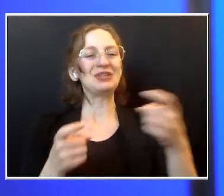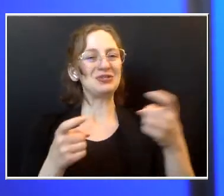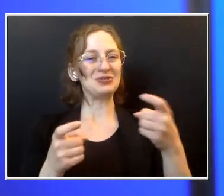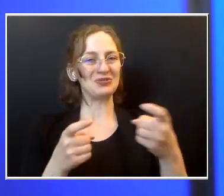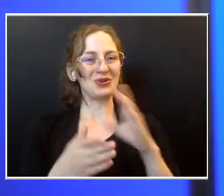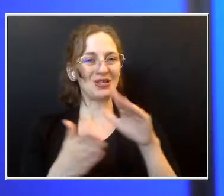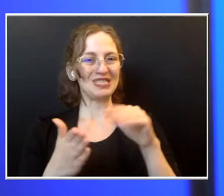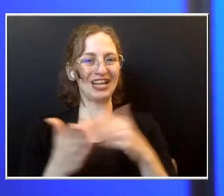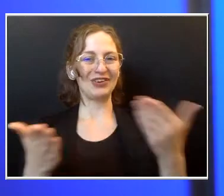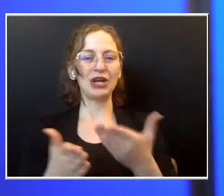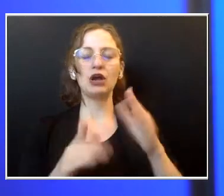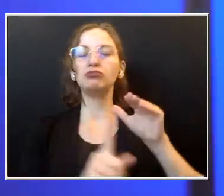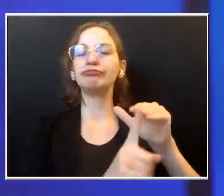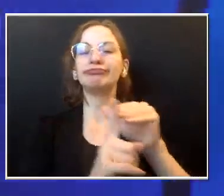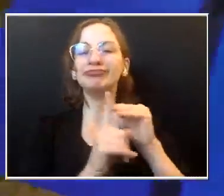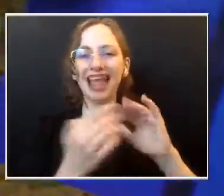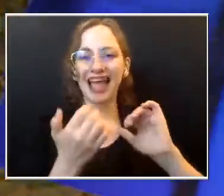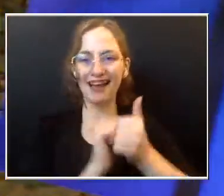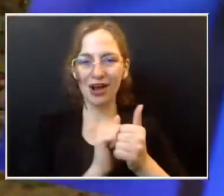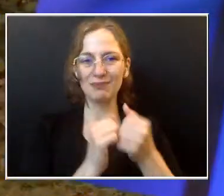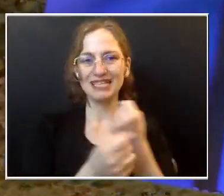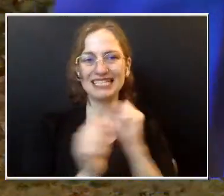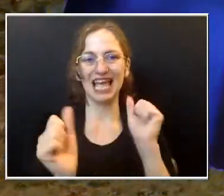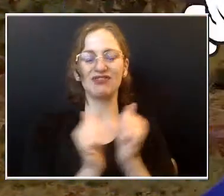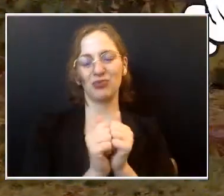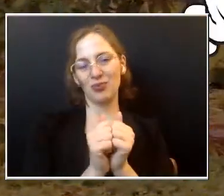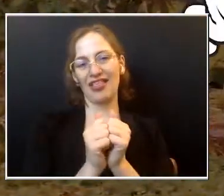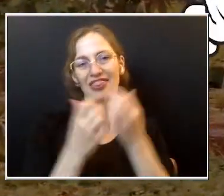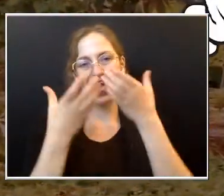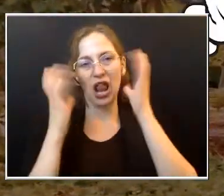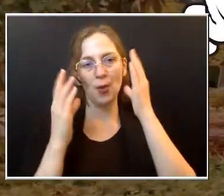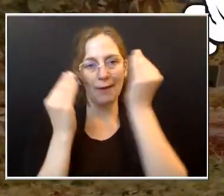safe with Halloween makeup.